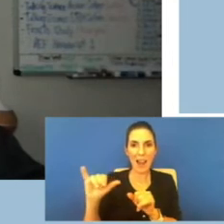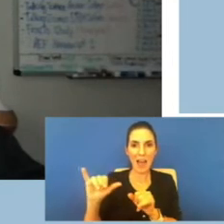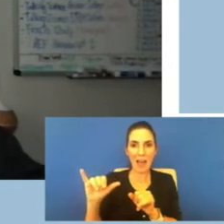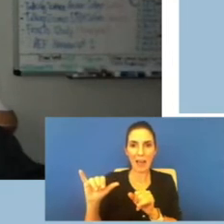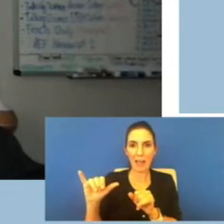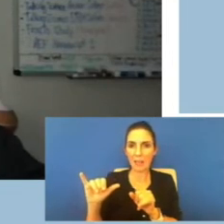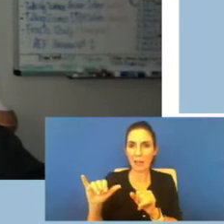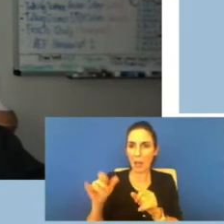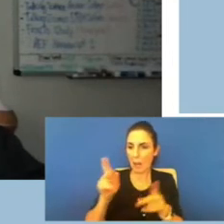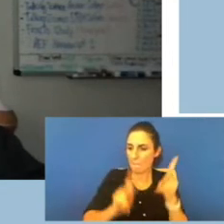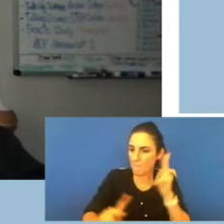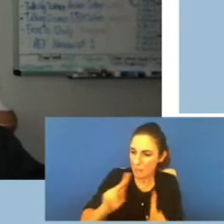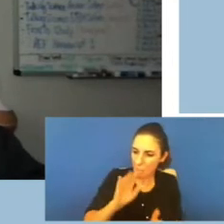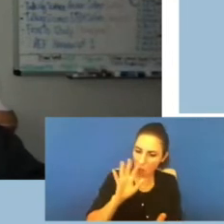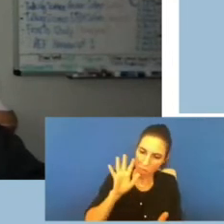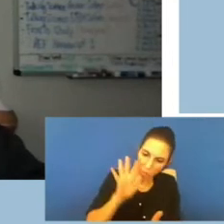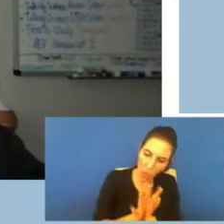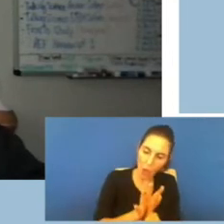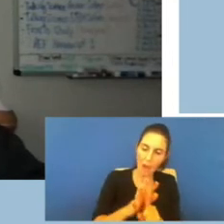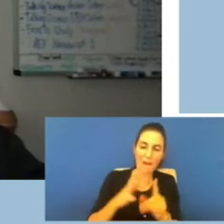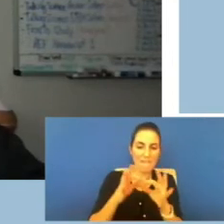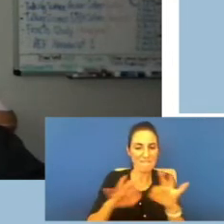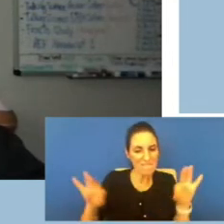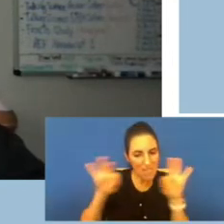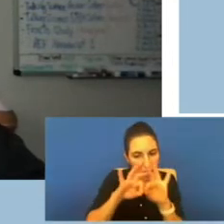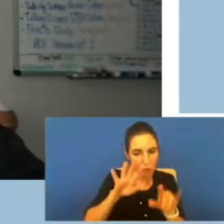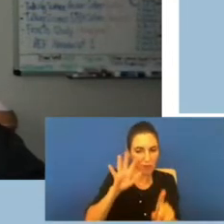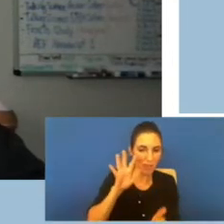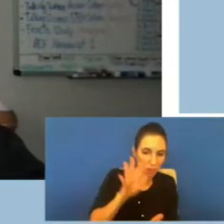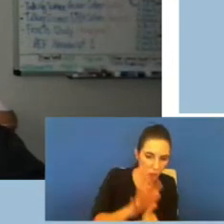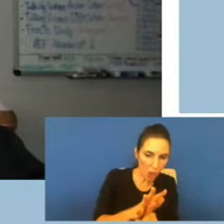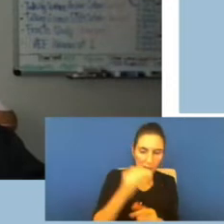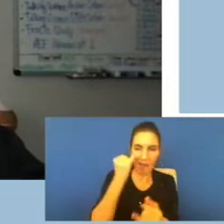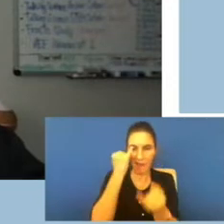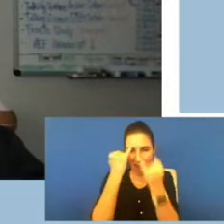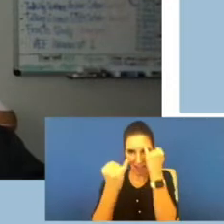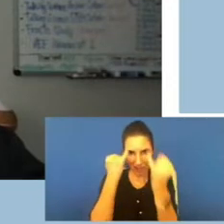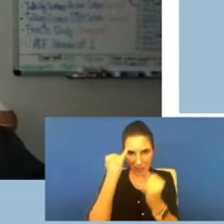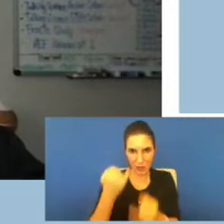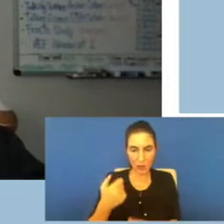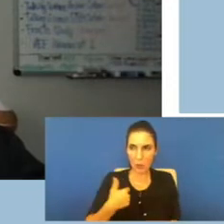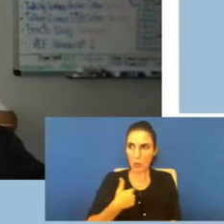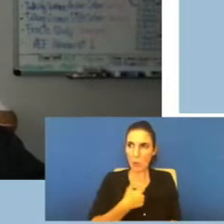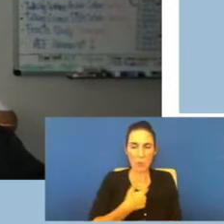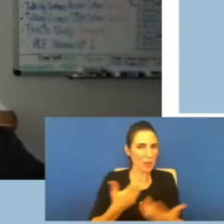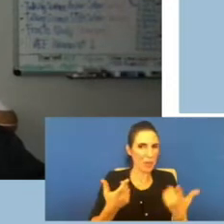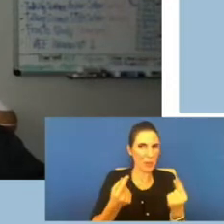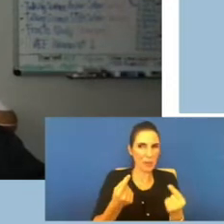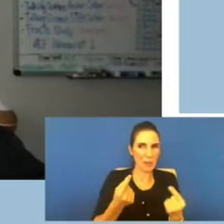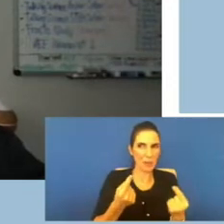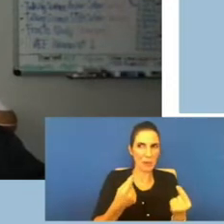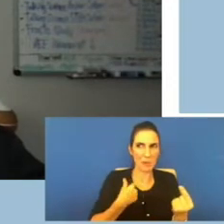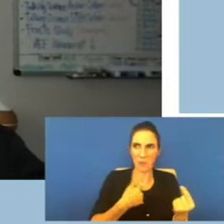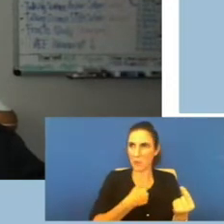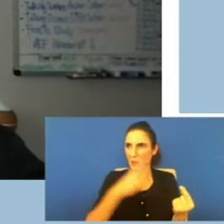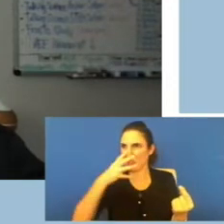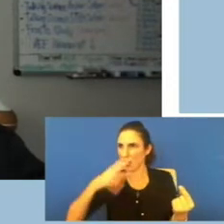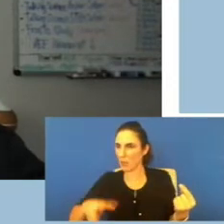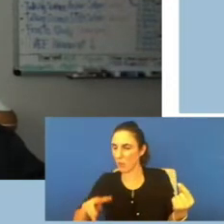their values, their ideas, we risk oversimplifying the complexities of the lived